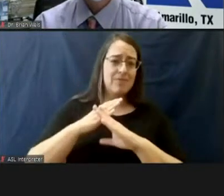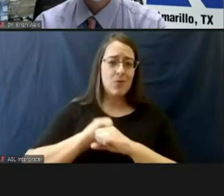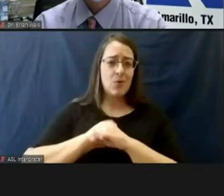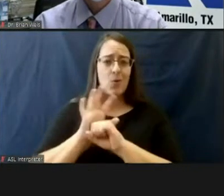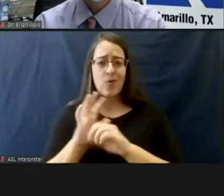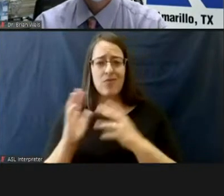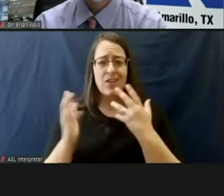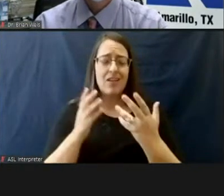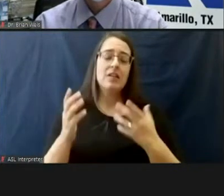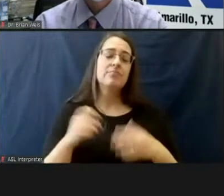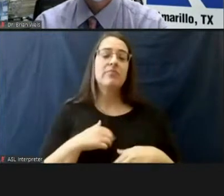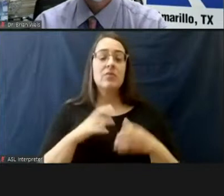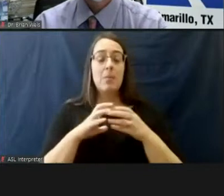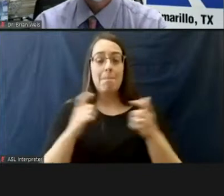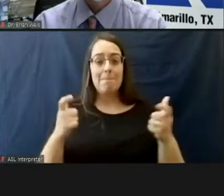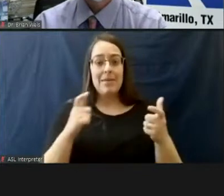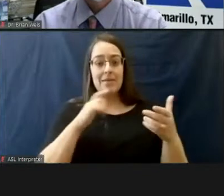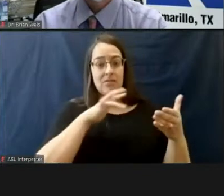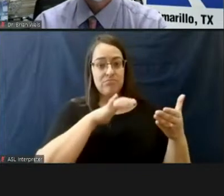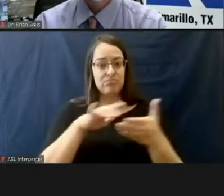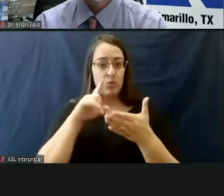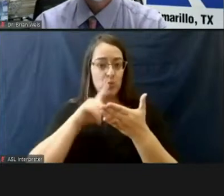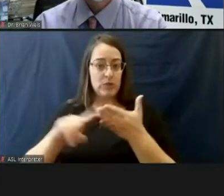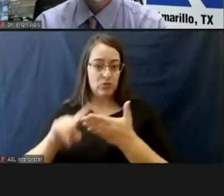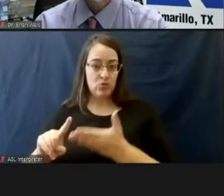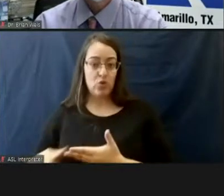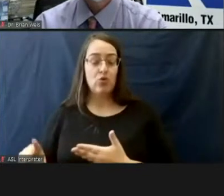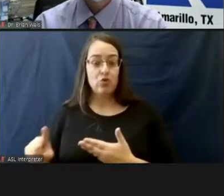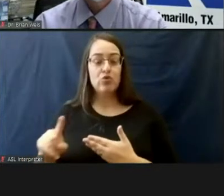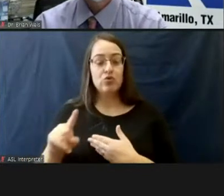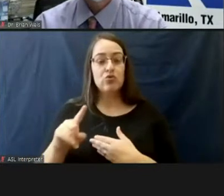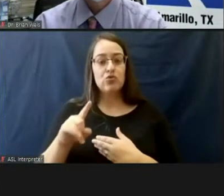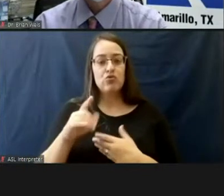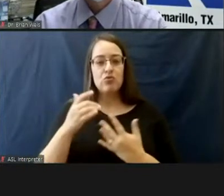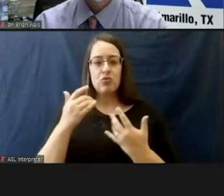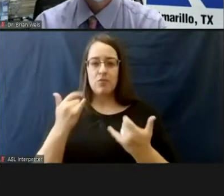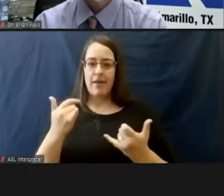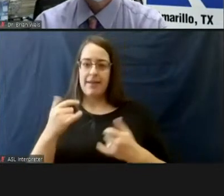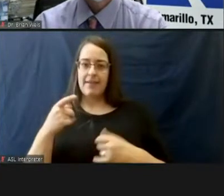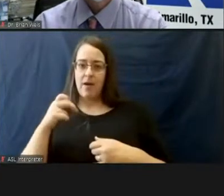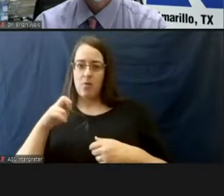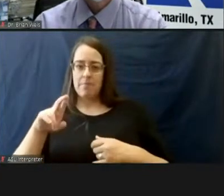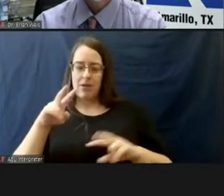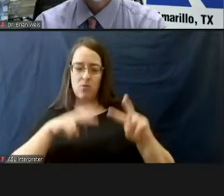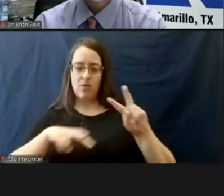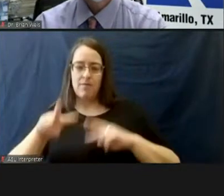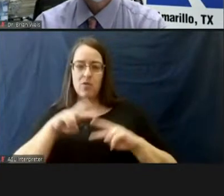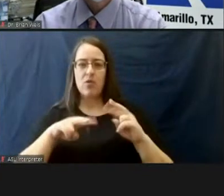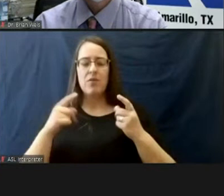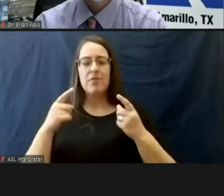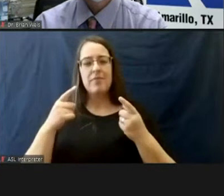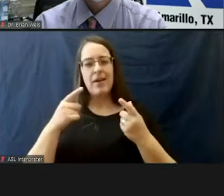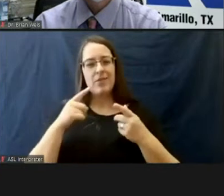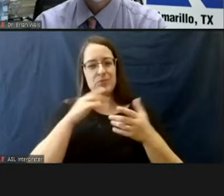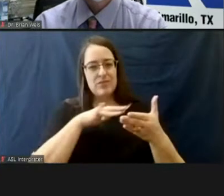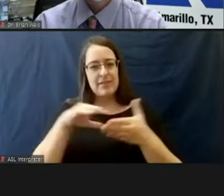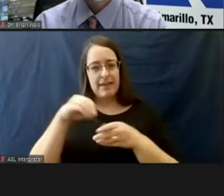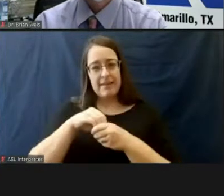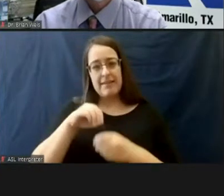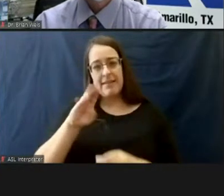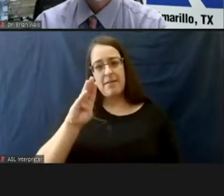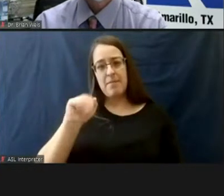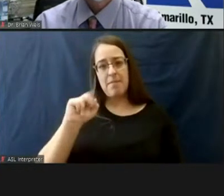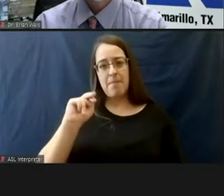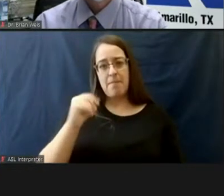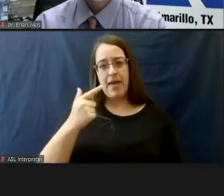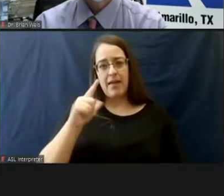that's undergoing completion now and under peer review that was performed in Bangladesh that really involved a large number